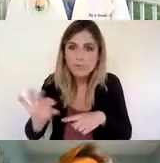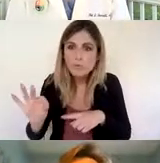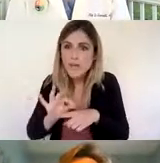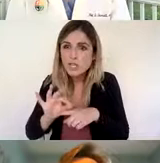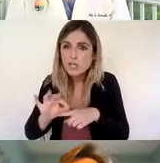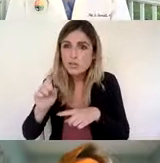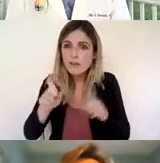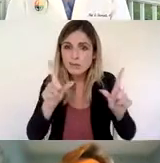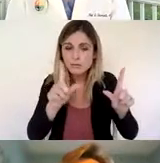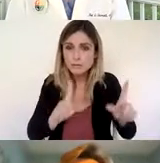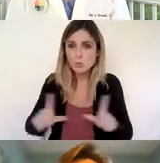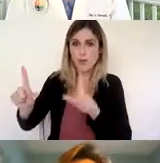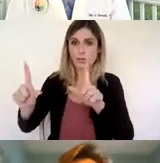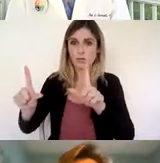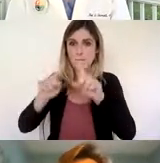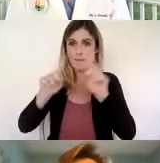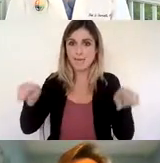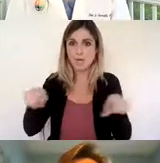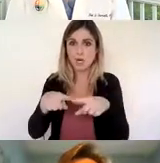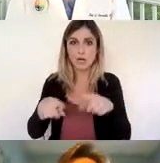monitors. Yeah, and there it is.